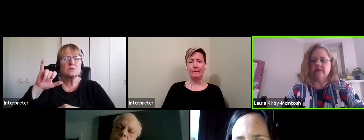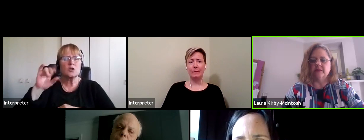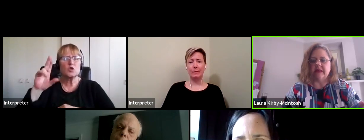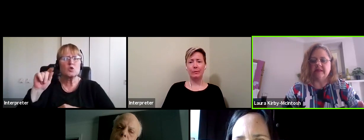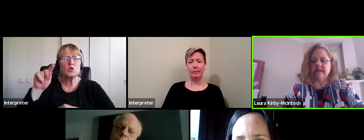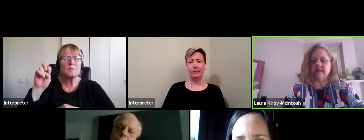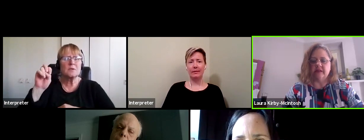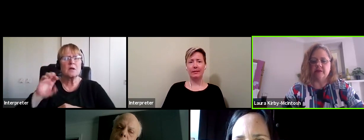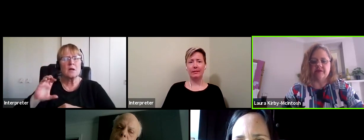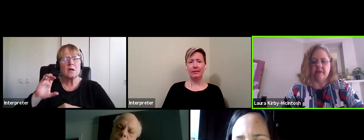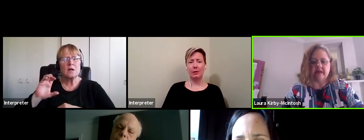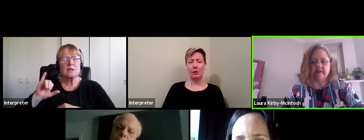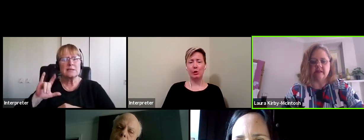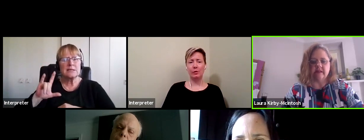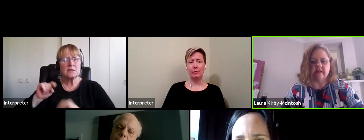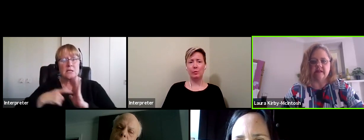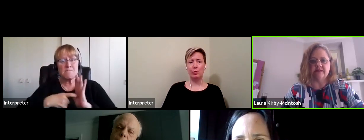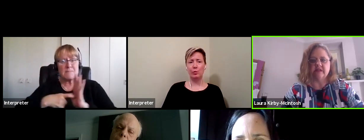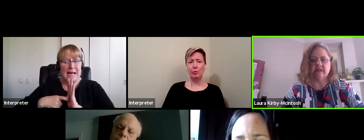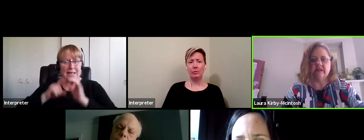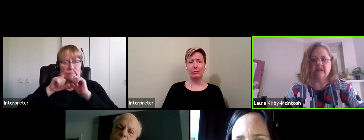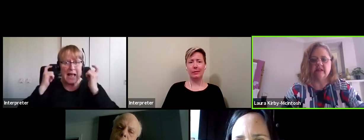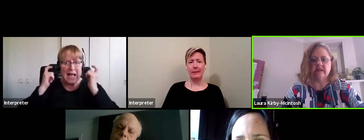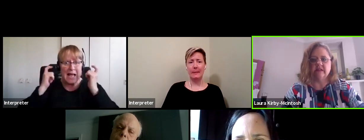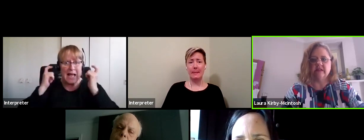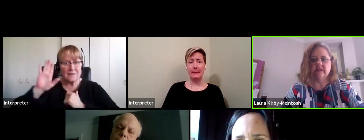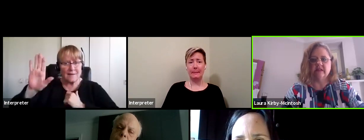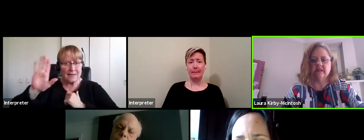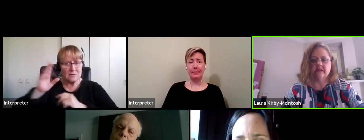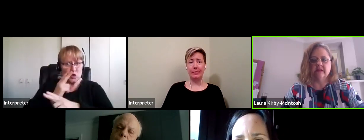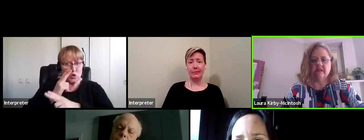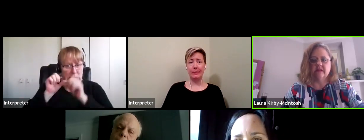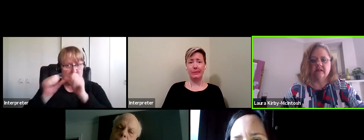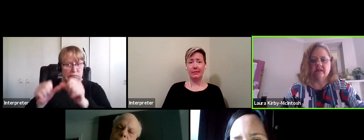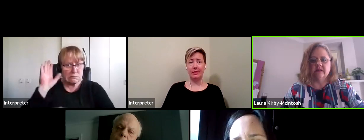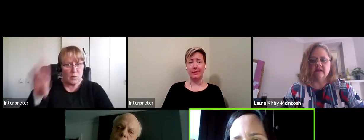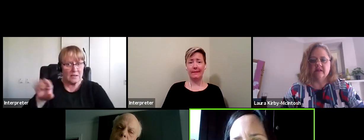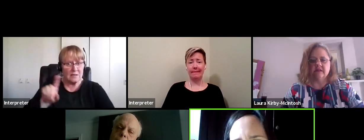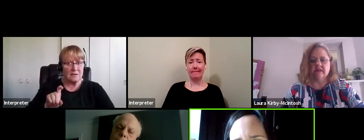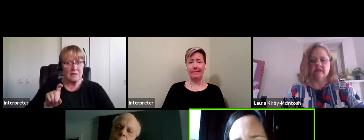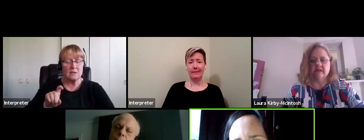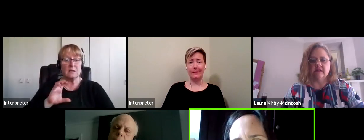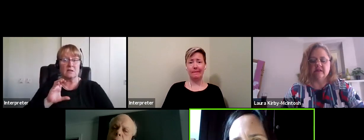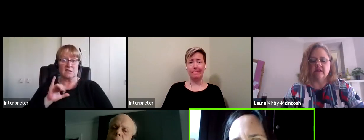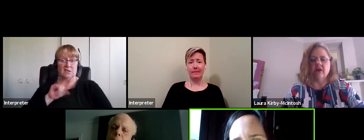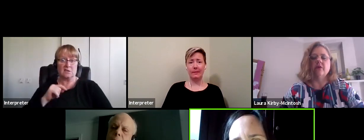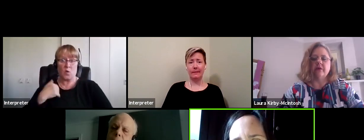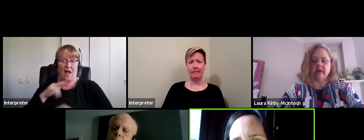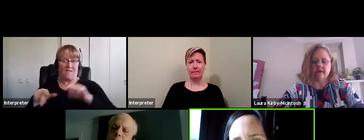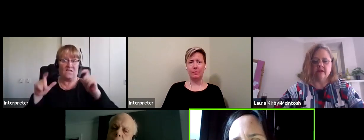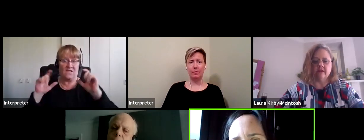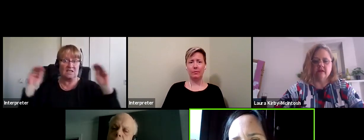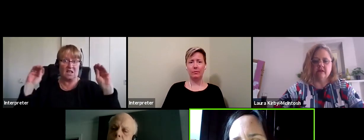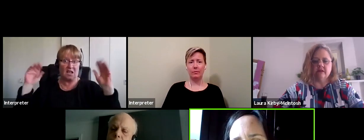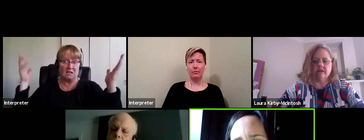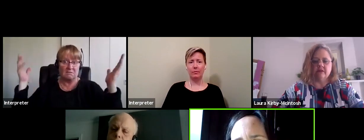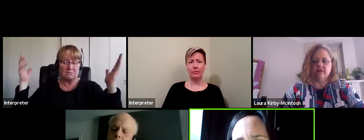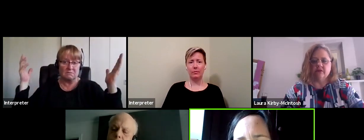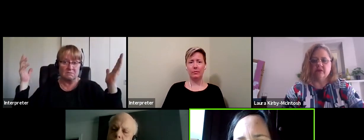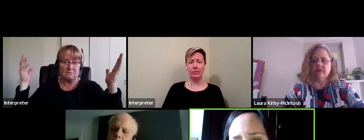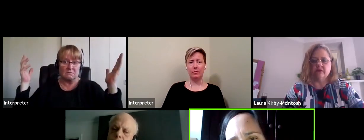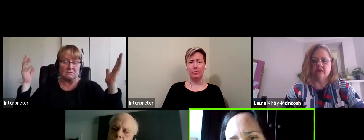Is SILT mandating the use of masks in its facilities? SILT doesn't have any facilities. Oh, okay. So the way